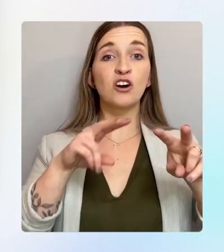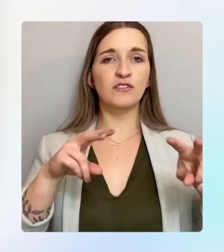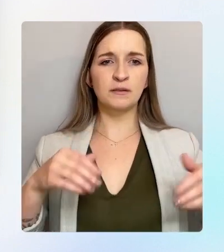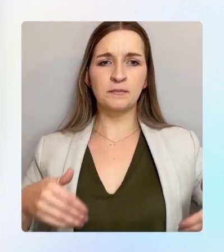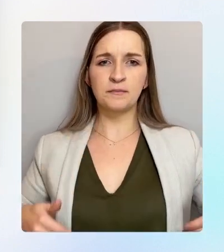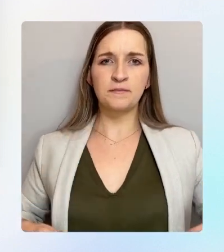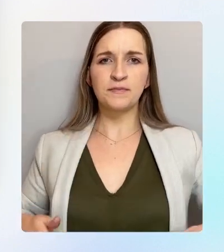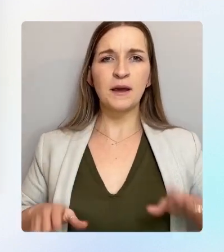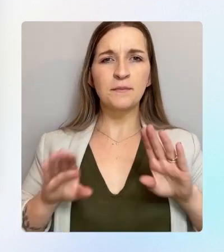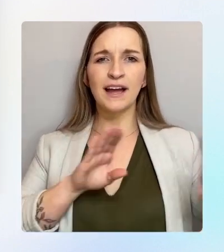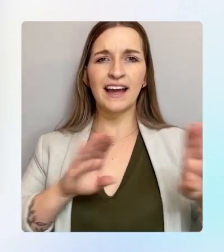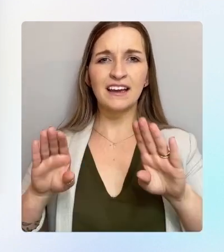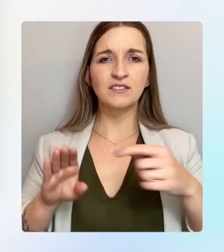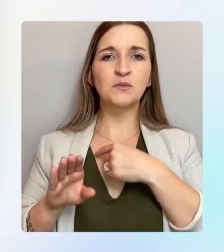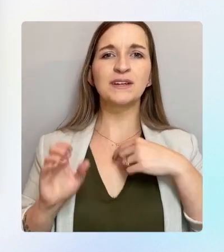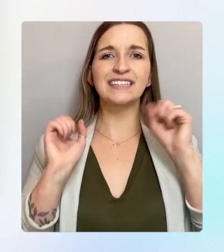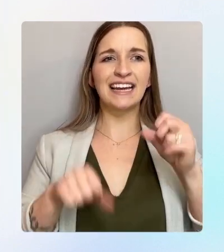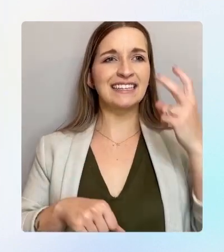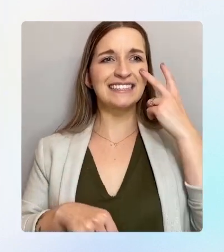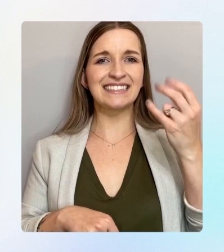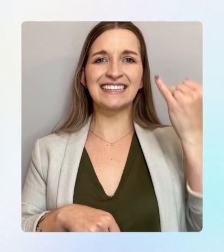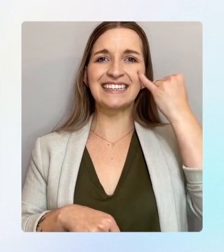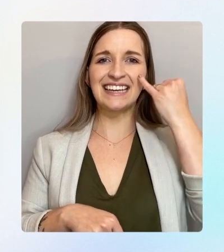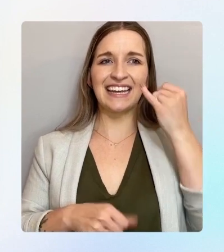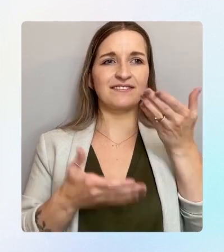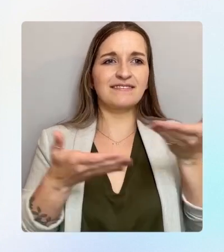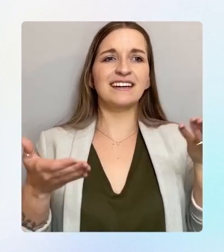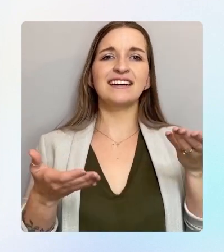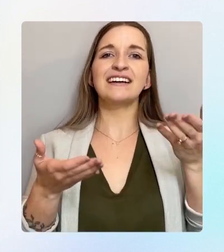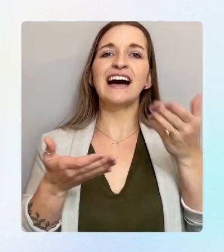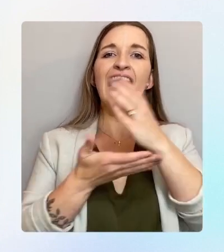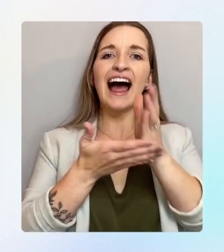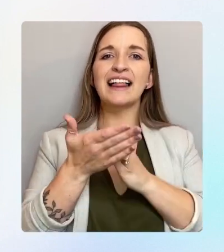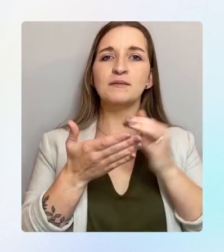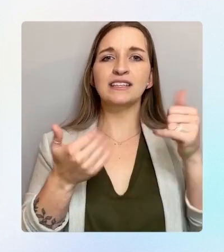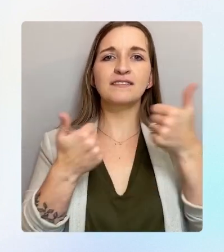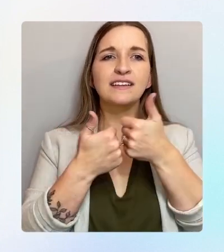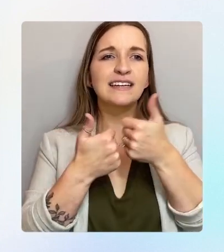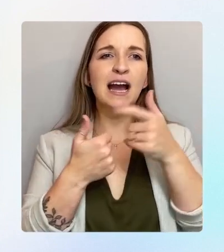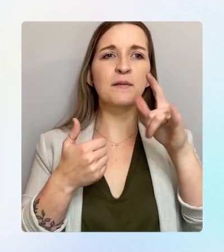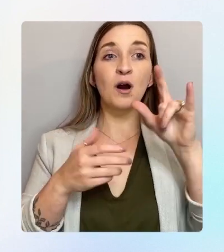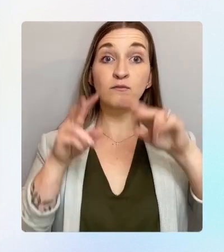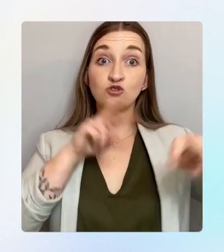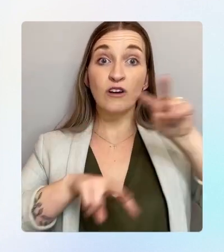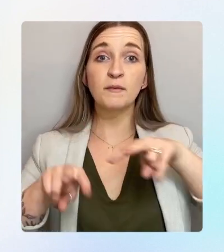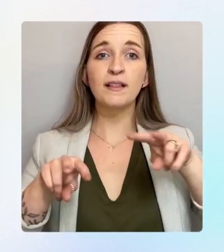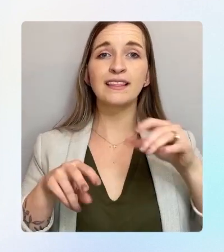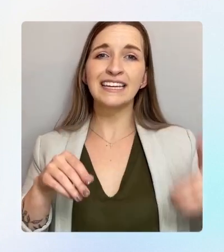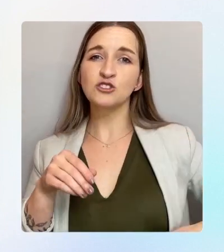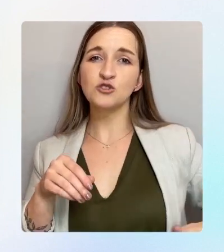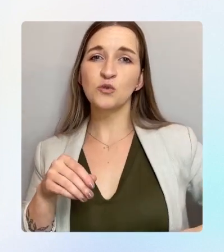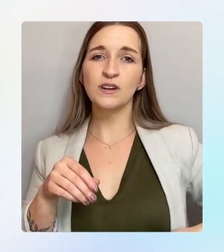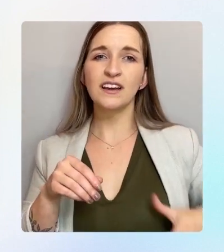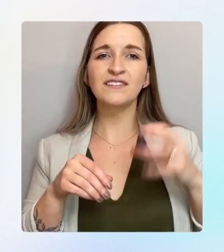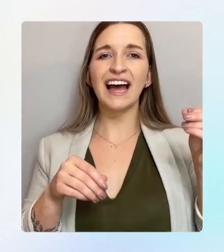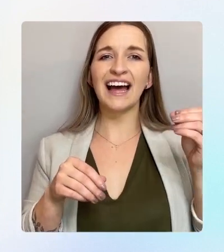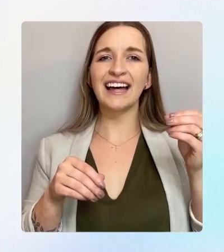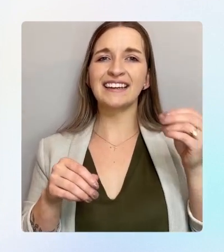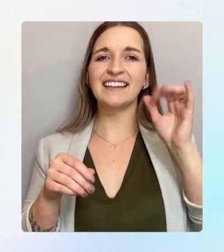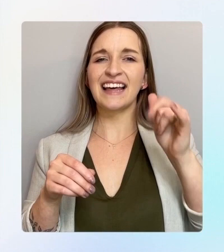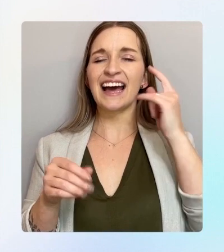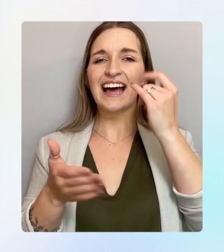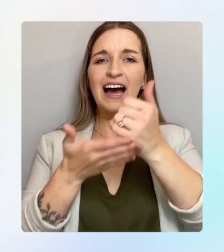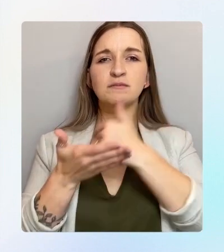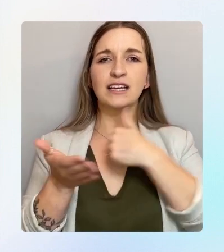can understand if UI elements are discoverable and intuitive. Specifically, these observations allow us to discover friction